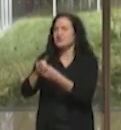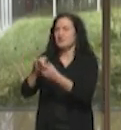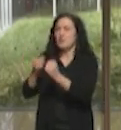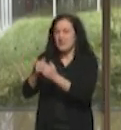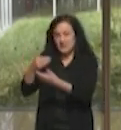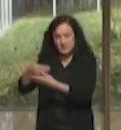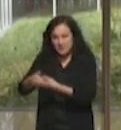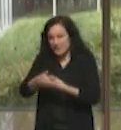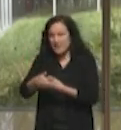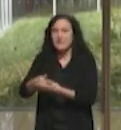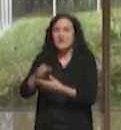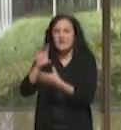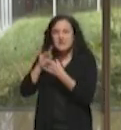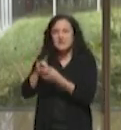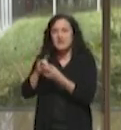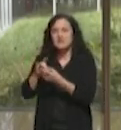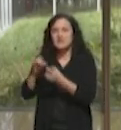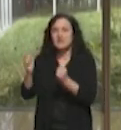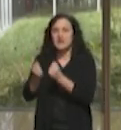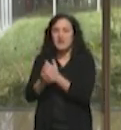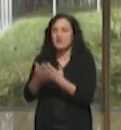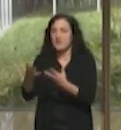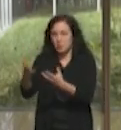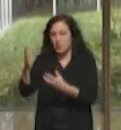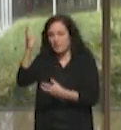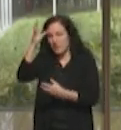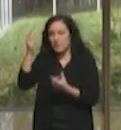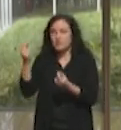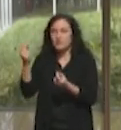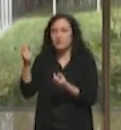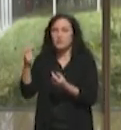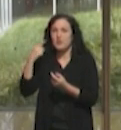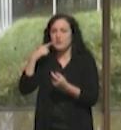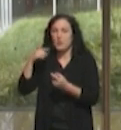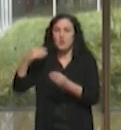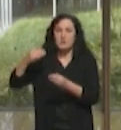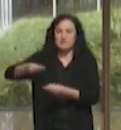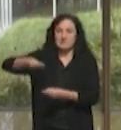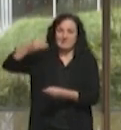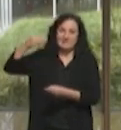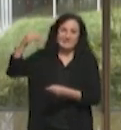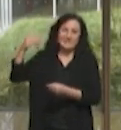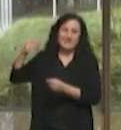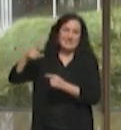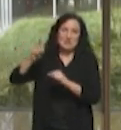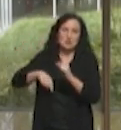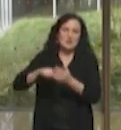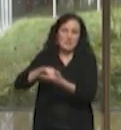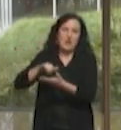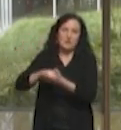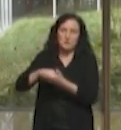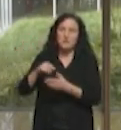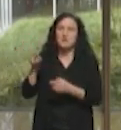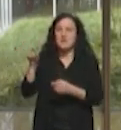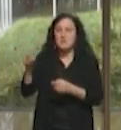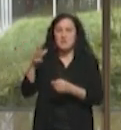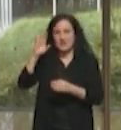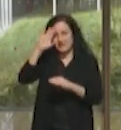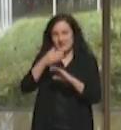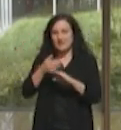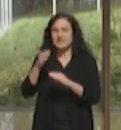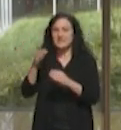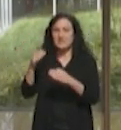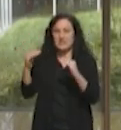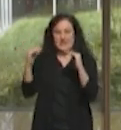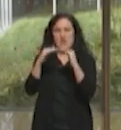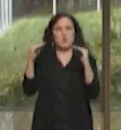did everything that you would have wanted a father to do for generations before, except they didn't. He shared equally in the